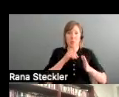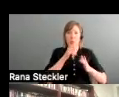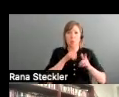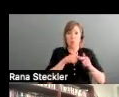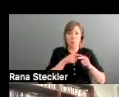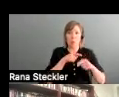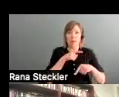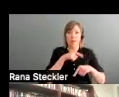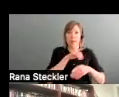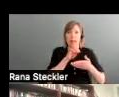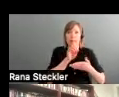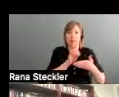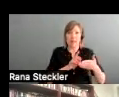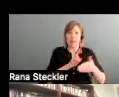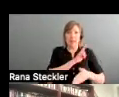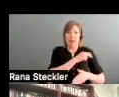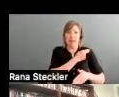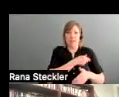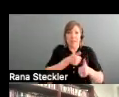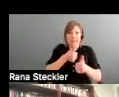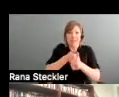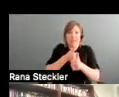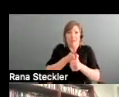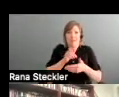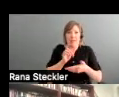initially designed the hospital itself.